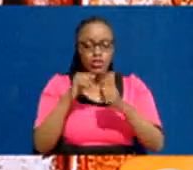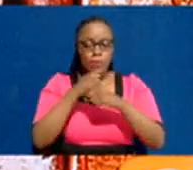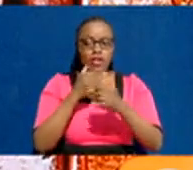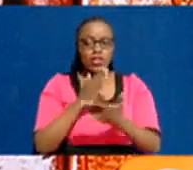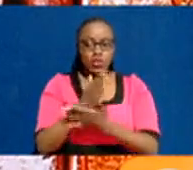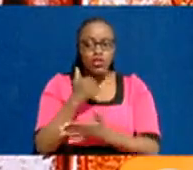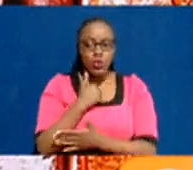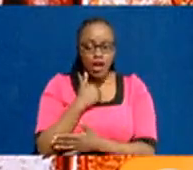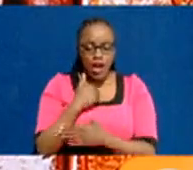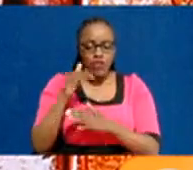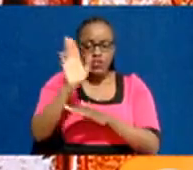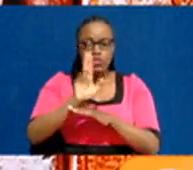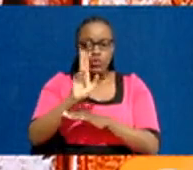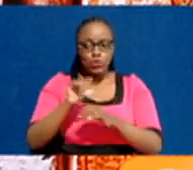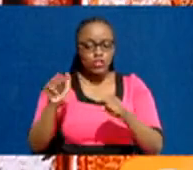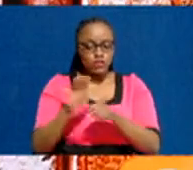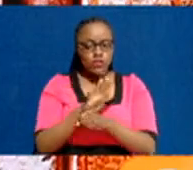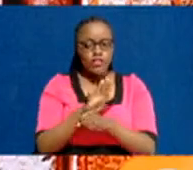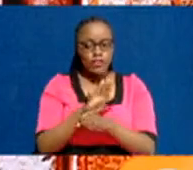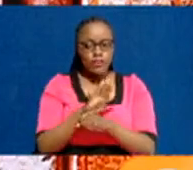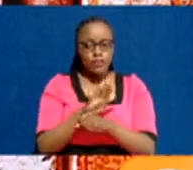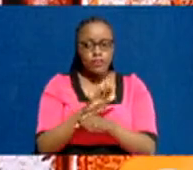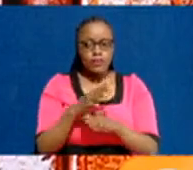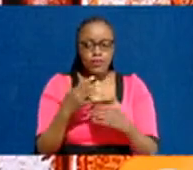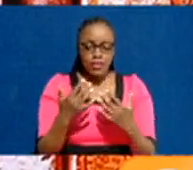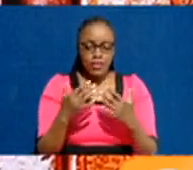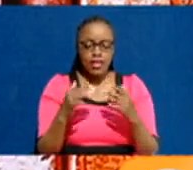crops that are able to utilize the short